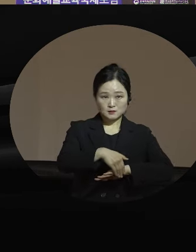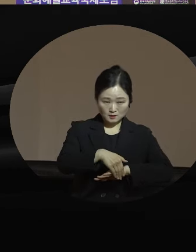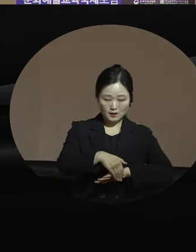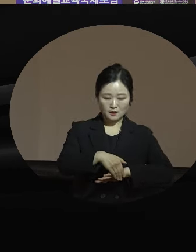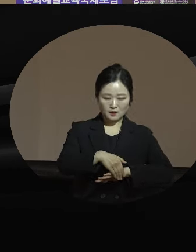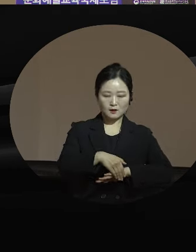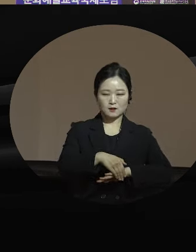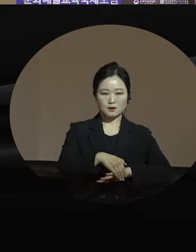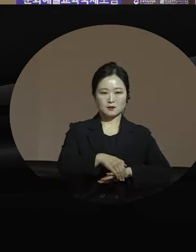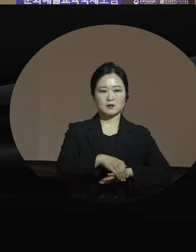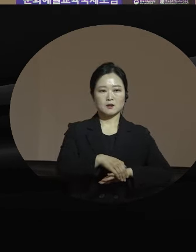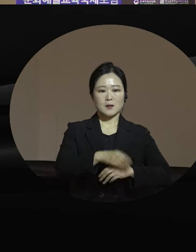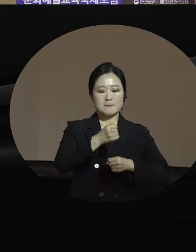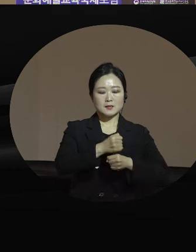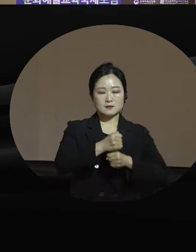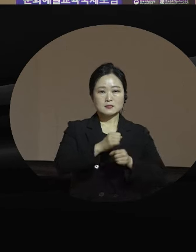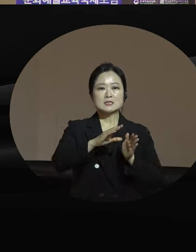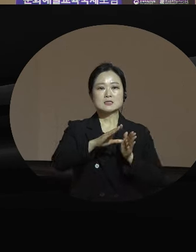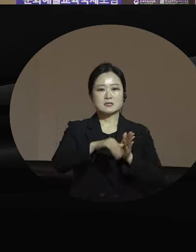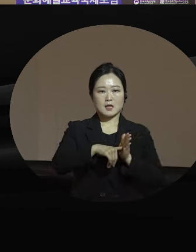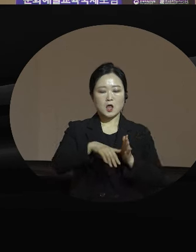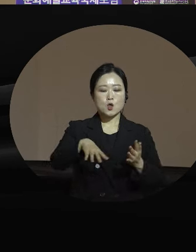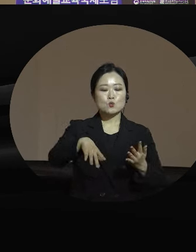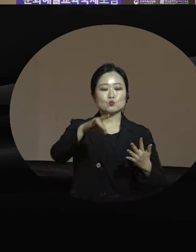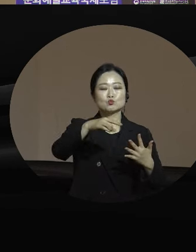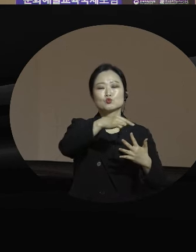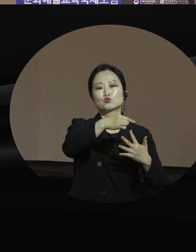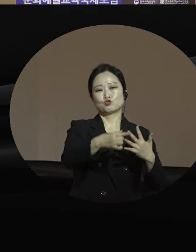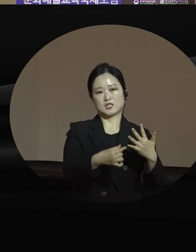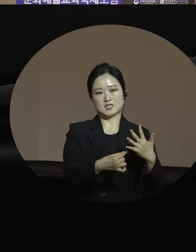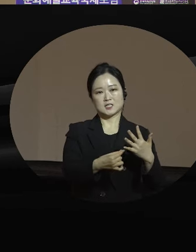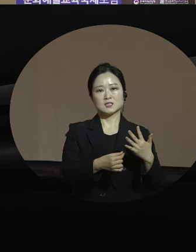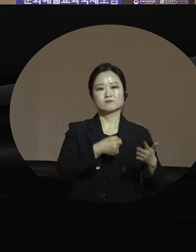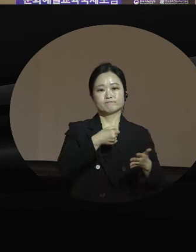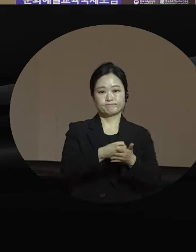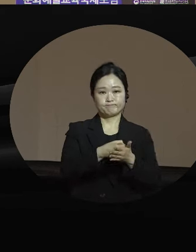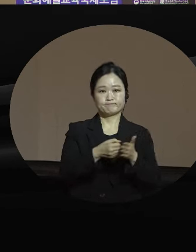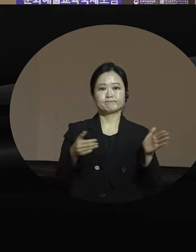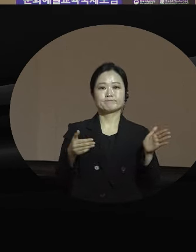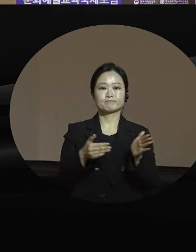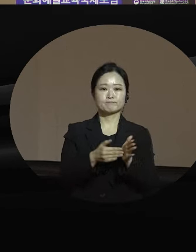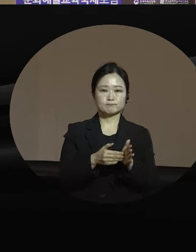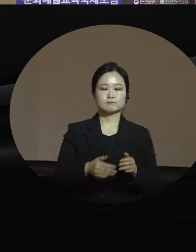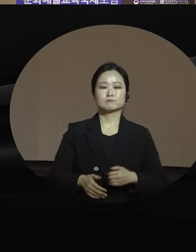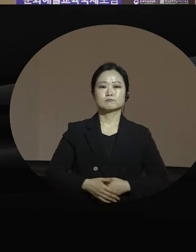Let me give you this, some of the survey findings.